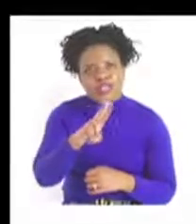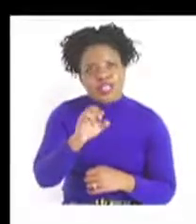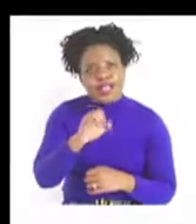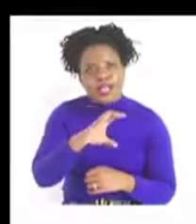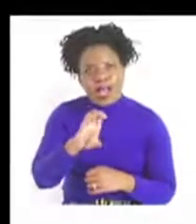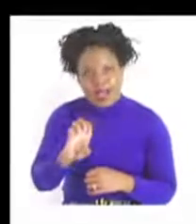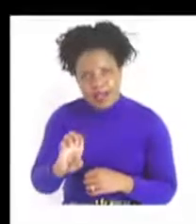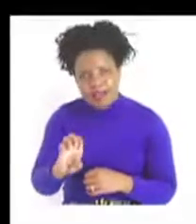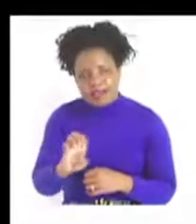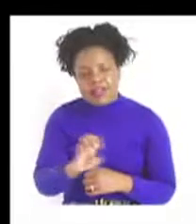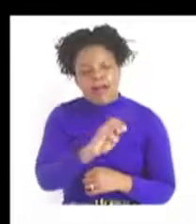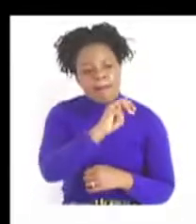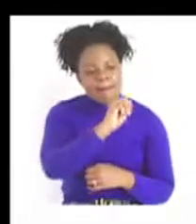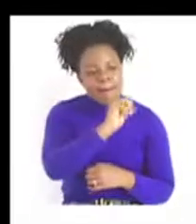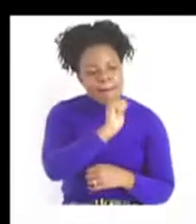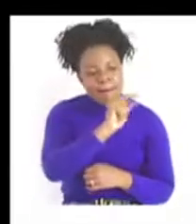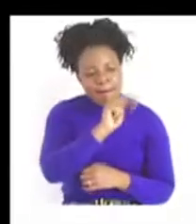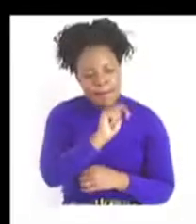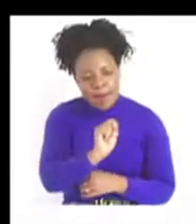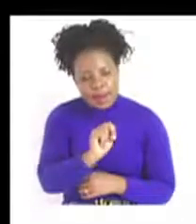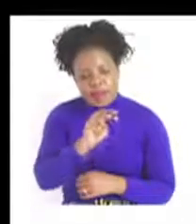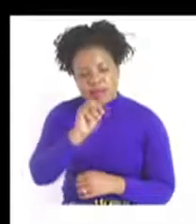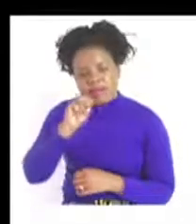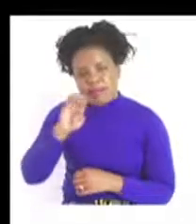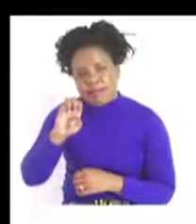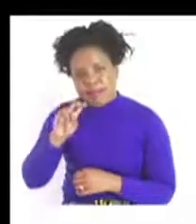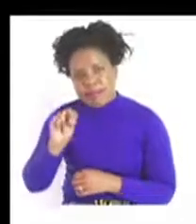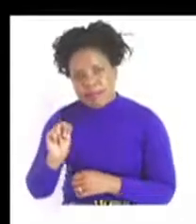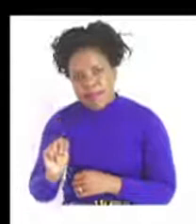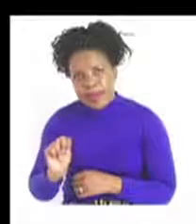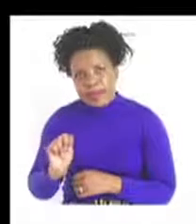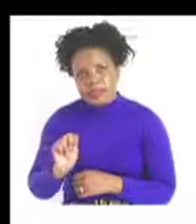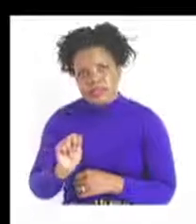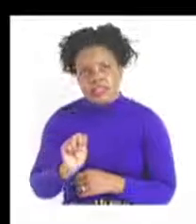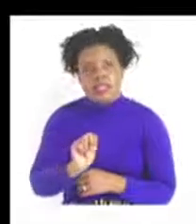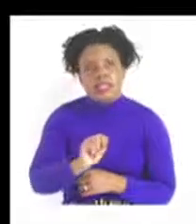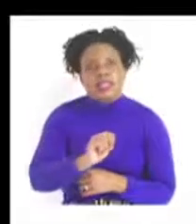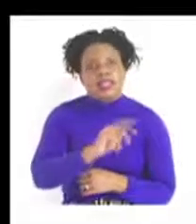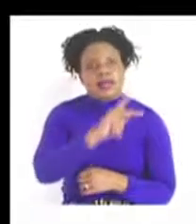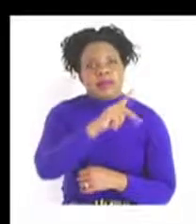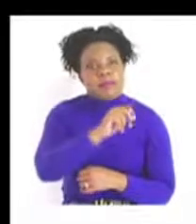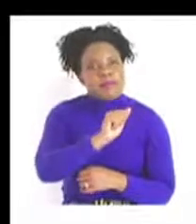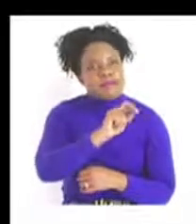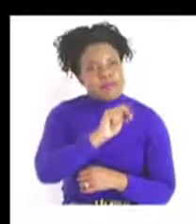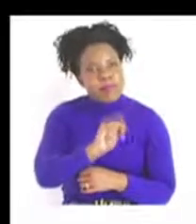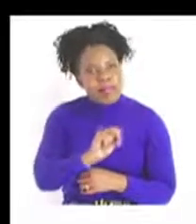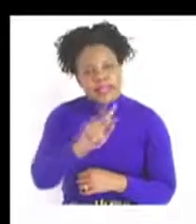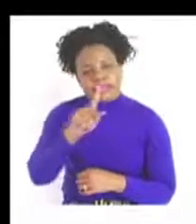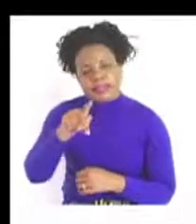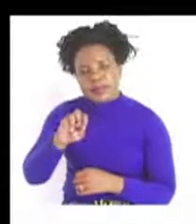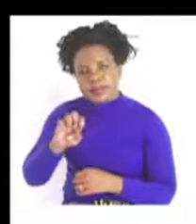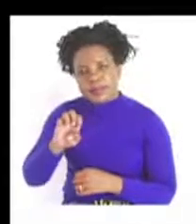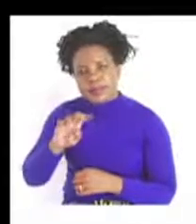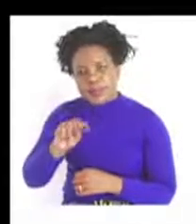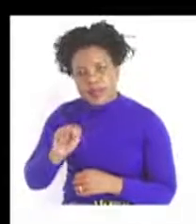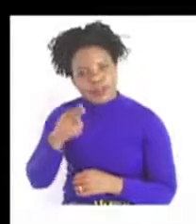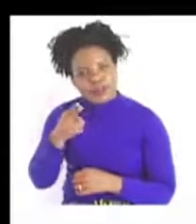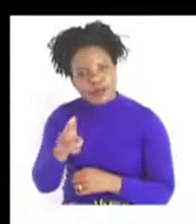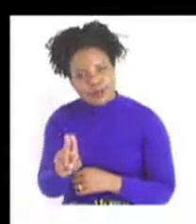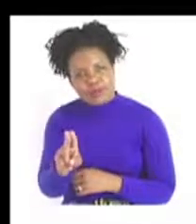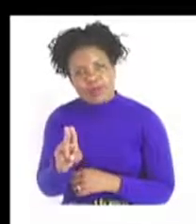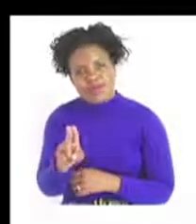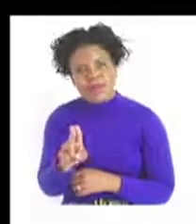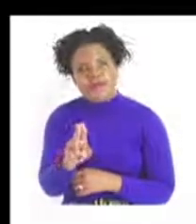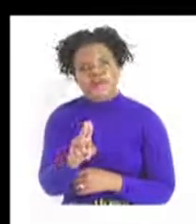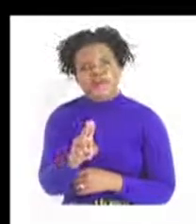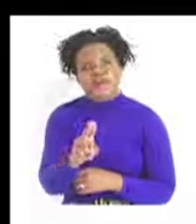the plural of men is always called men, why shouldn't the plural of pen be pen? If I spoke